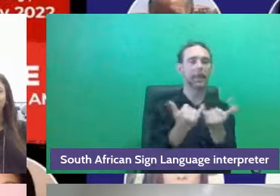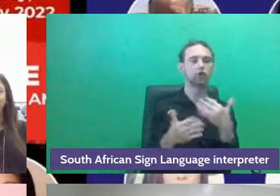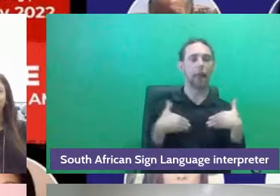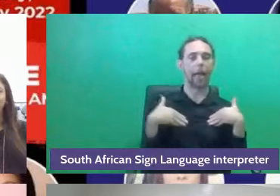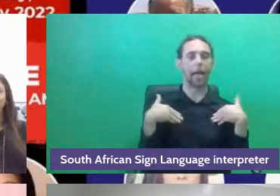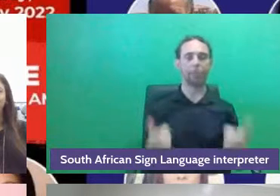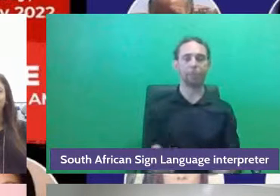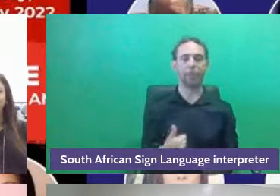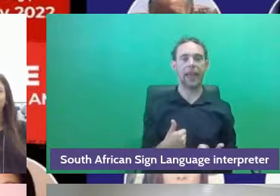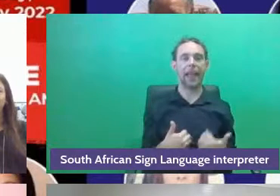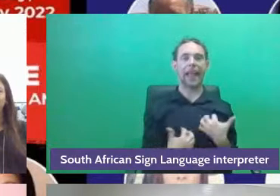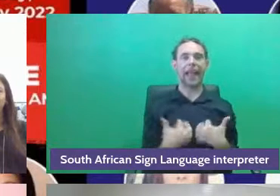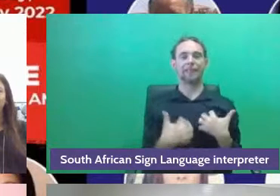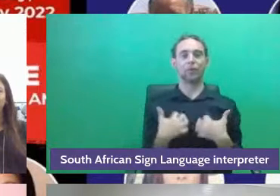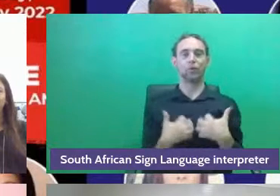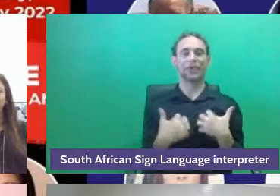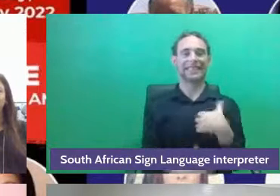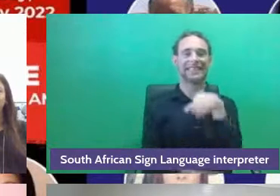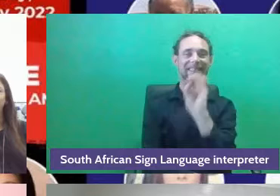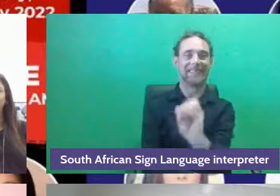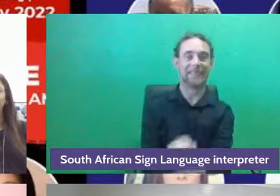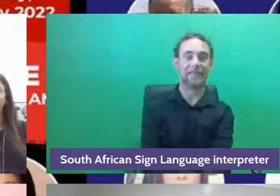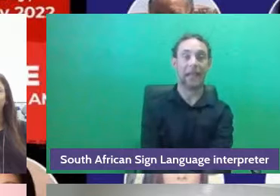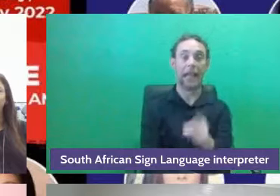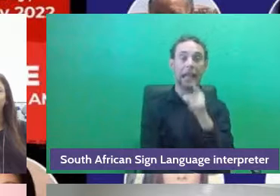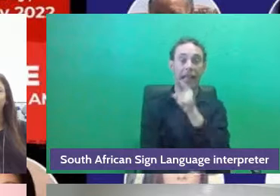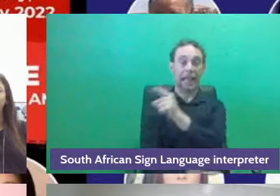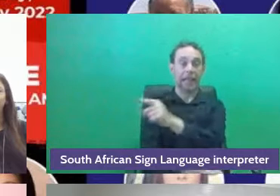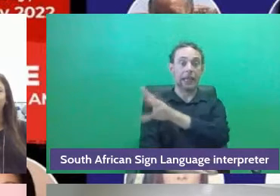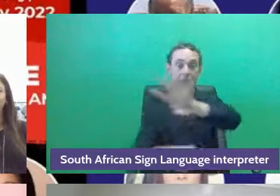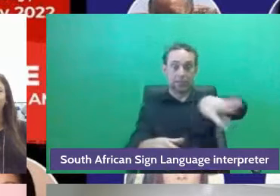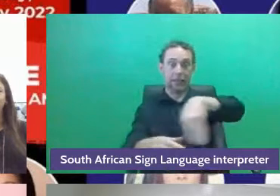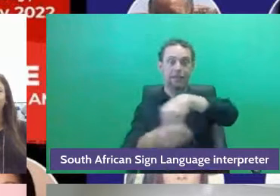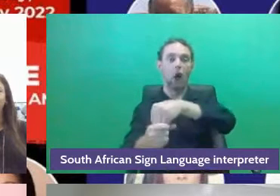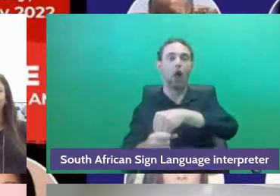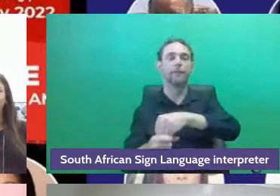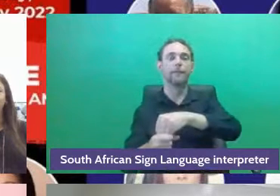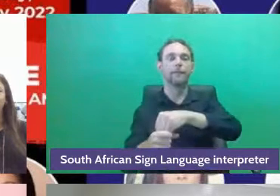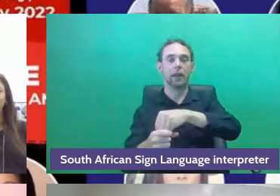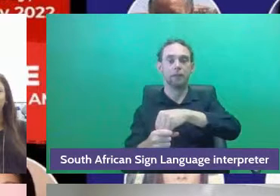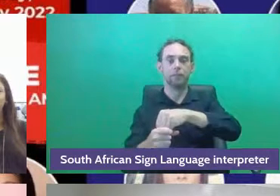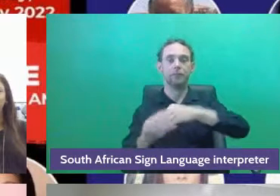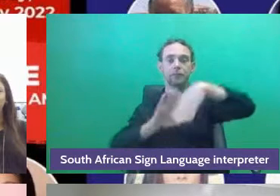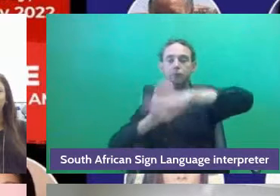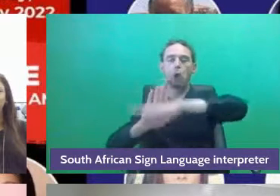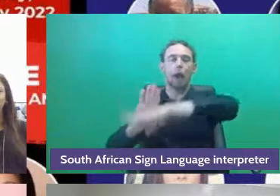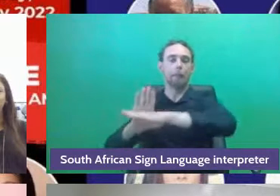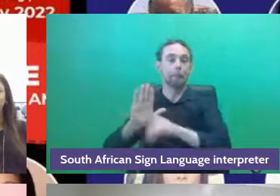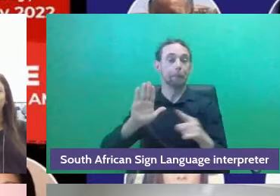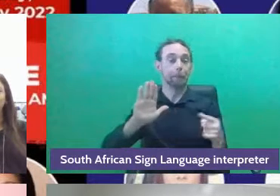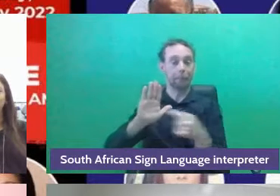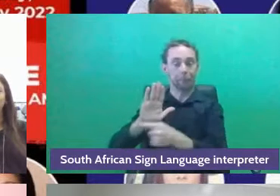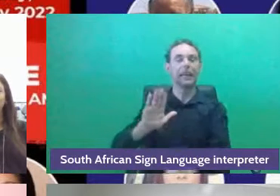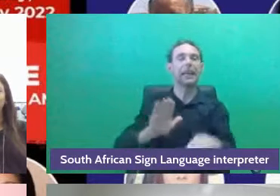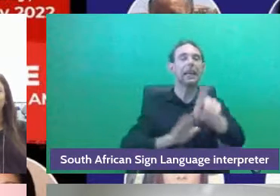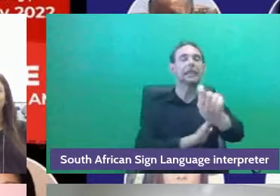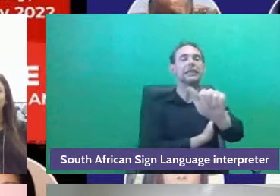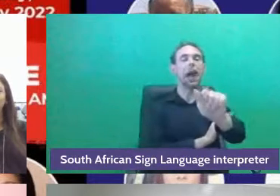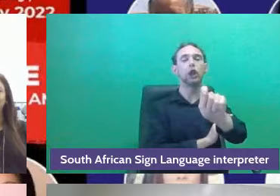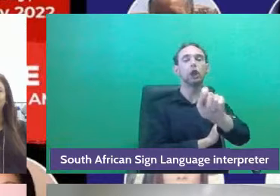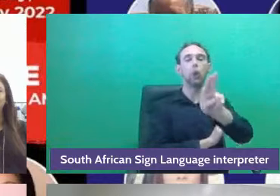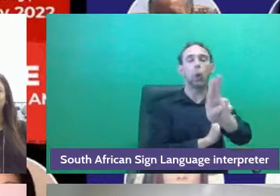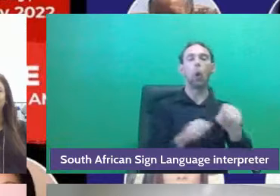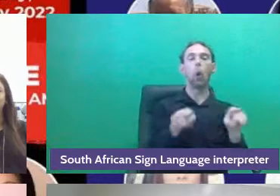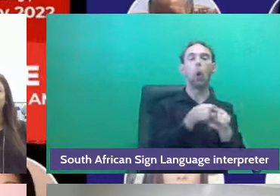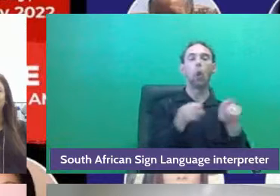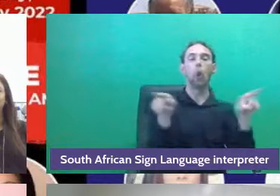director at Enabled Enlightenment, and Tato is also the Male Guardian Guiding Woman